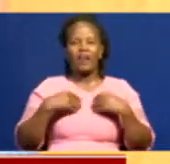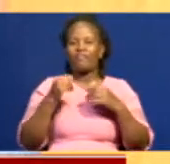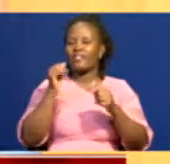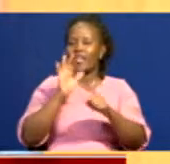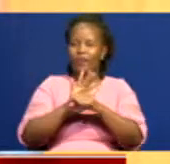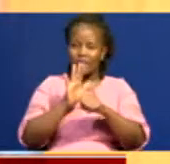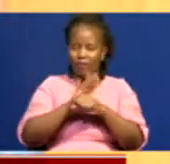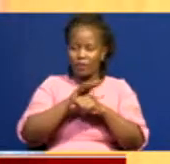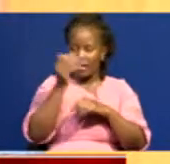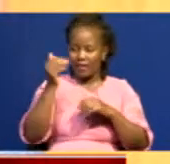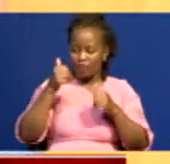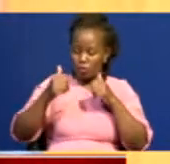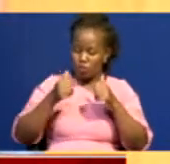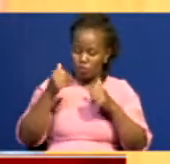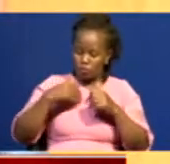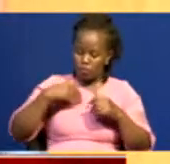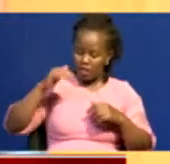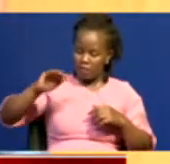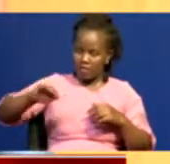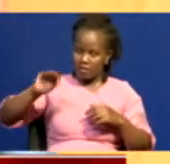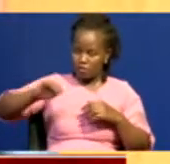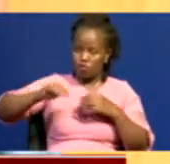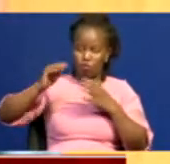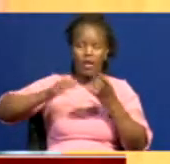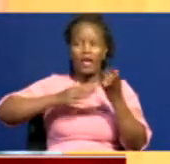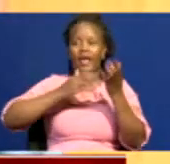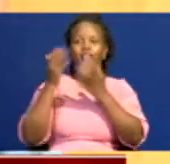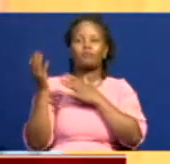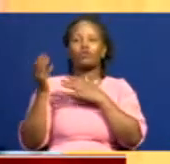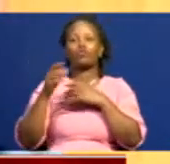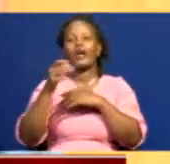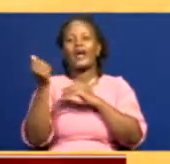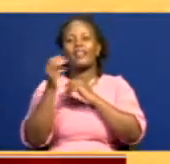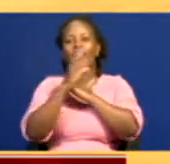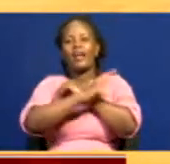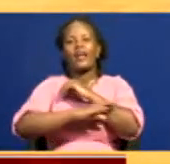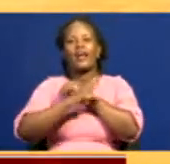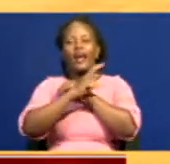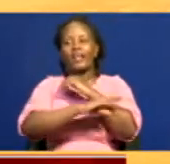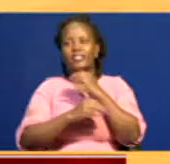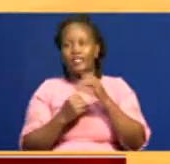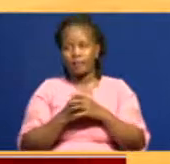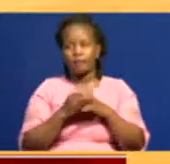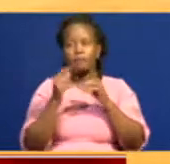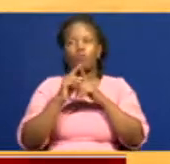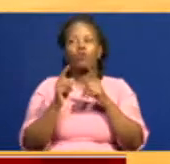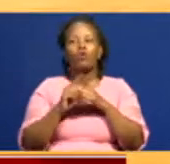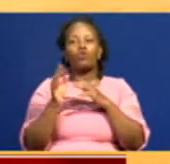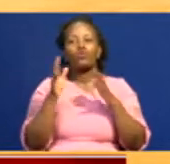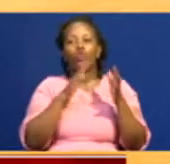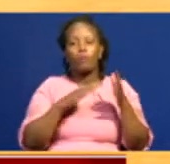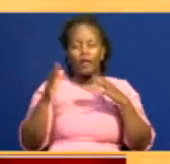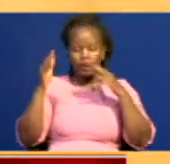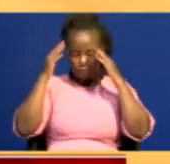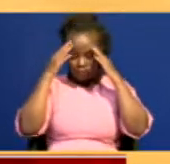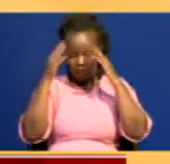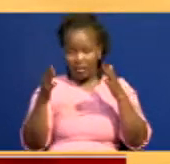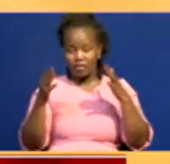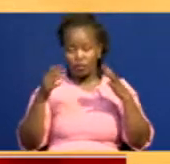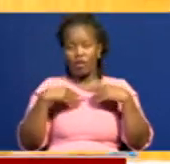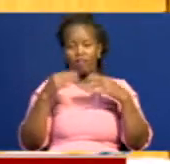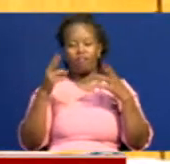leftovers to export to other countries. She also plans to focus on enhancing value addition